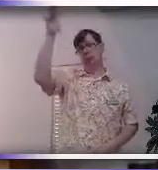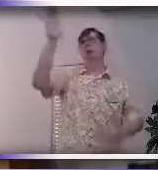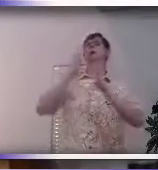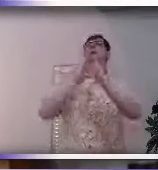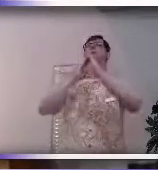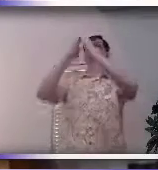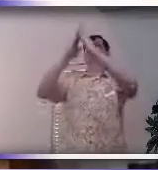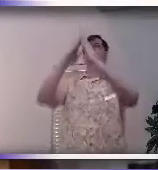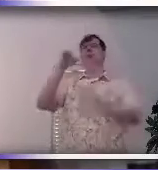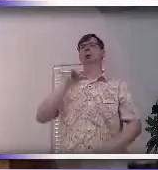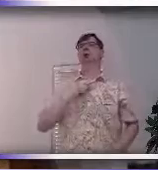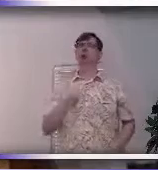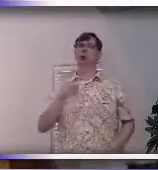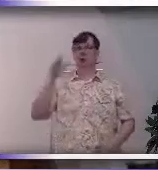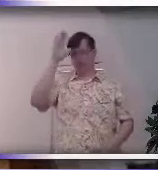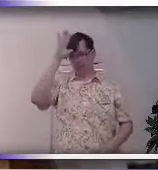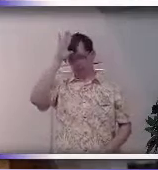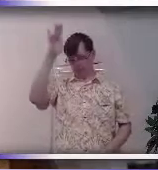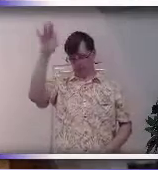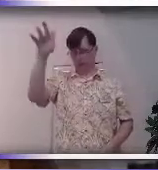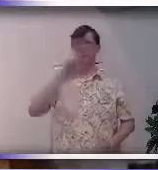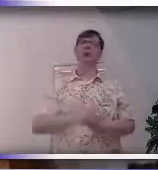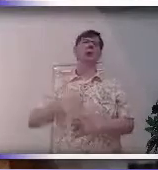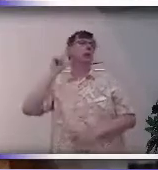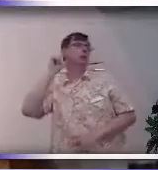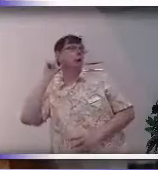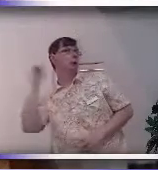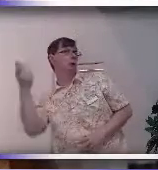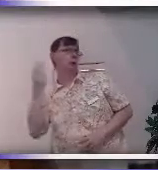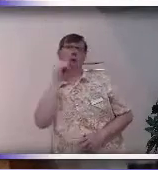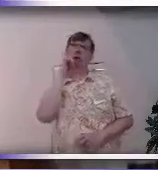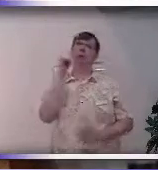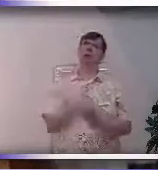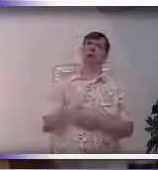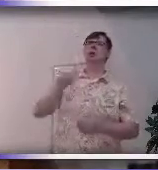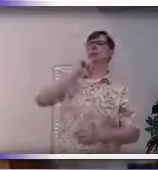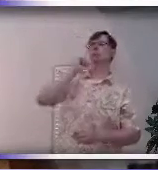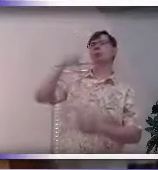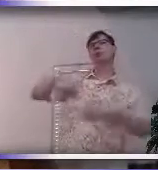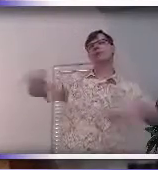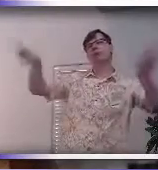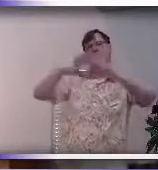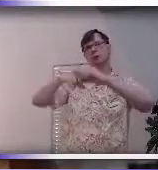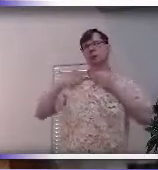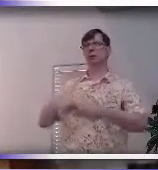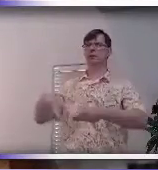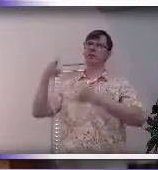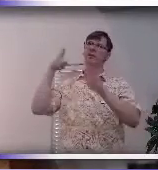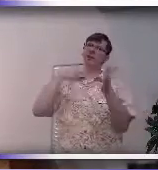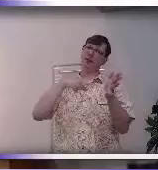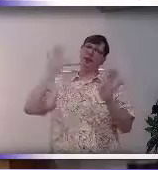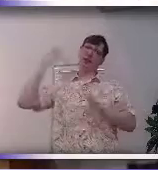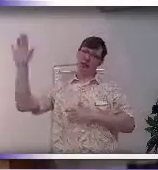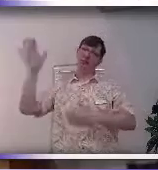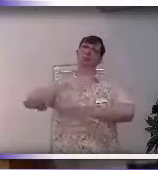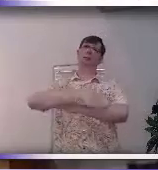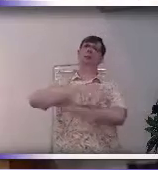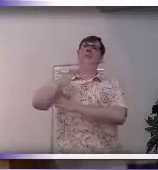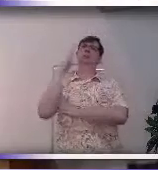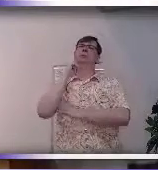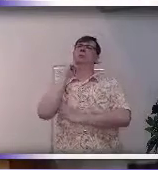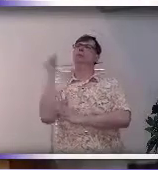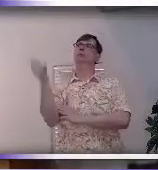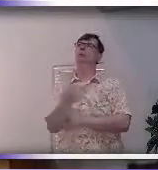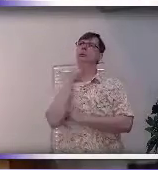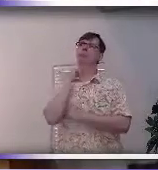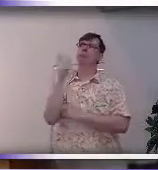house, of her father, it sounded like someone she'd had breakfast with that morning. She would say,